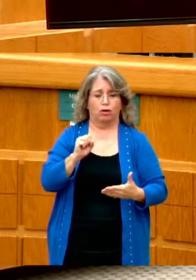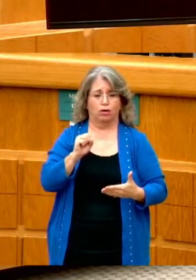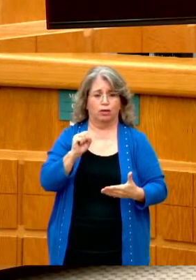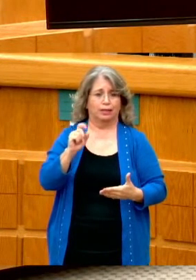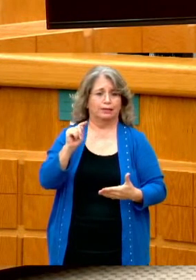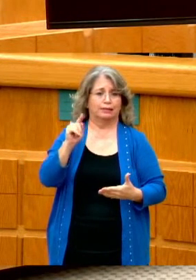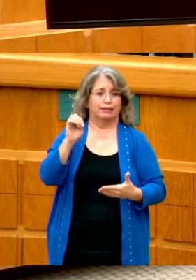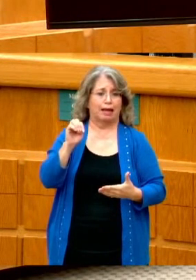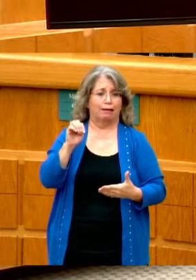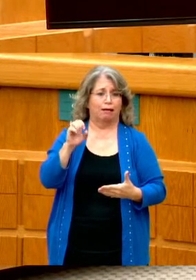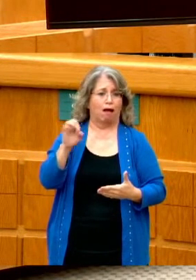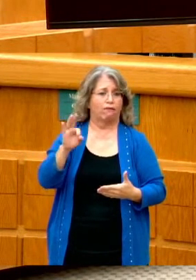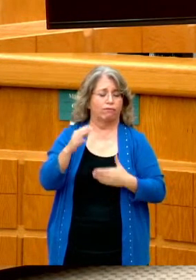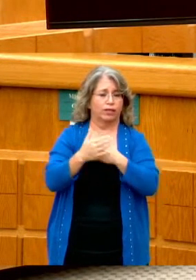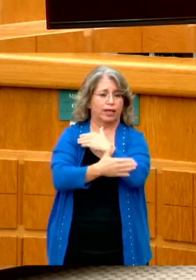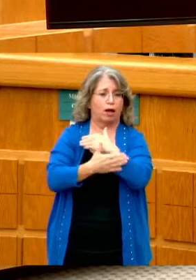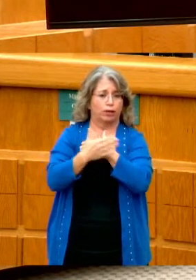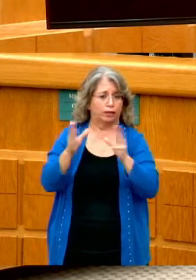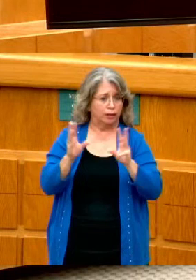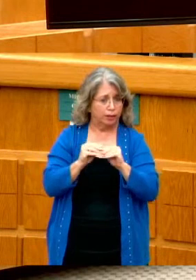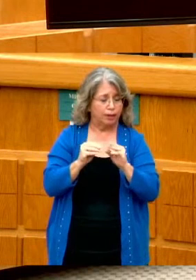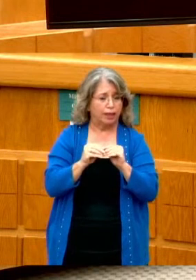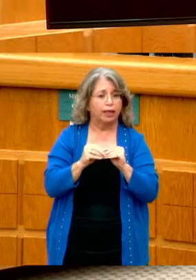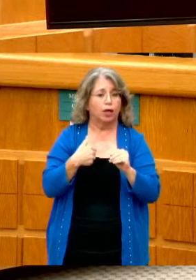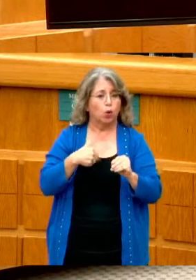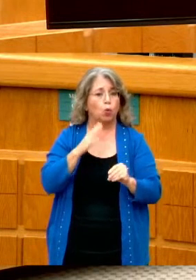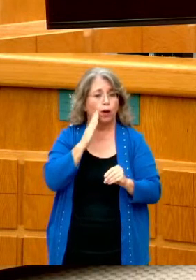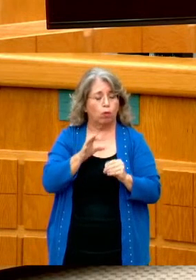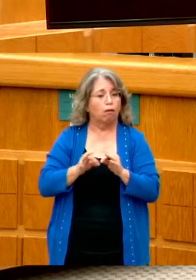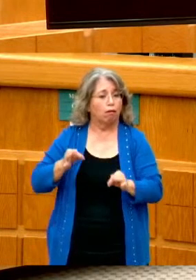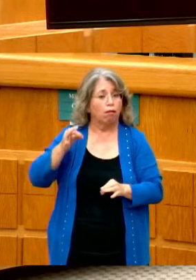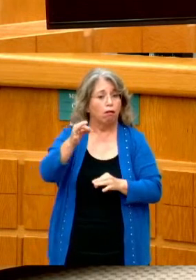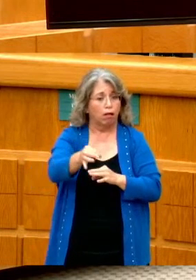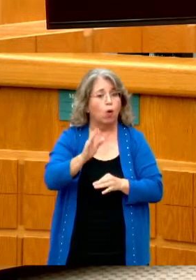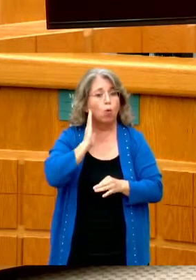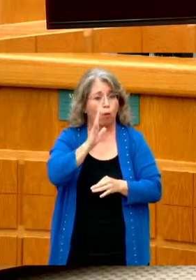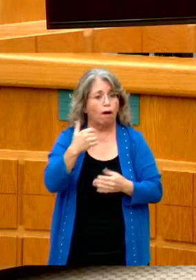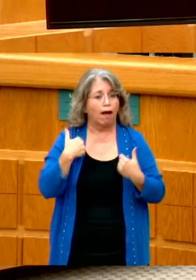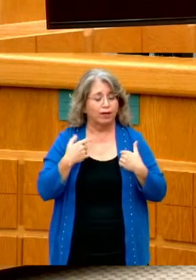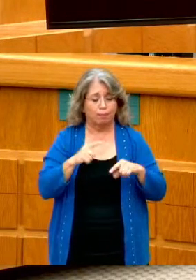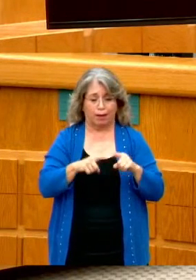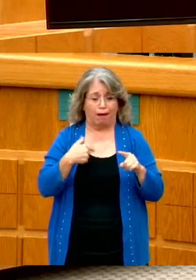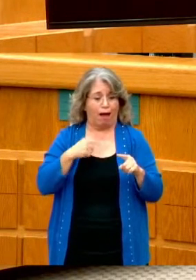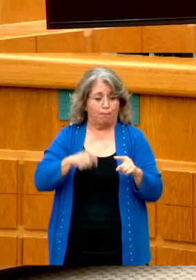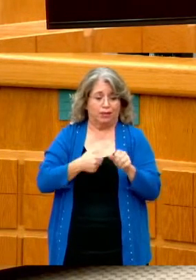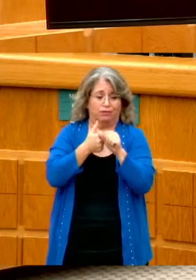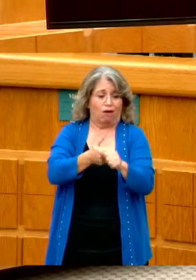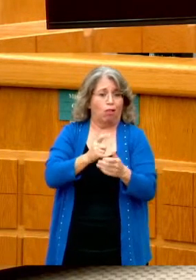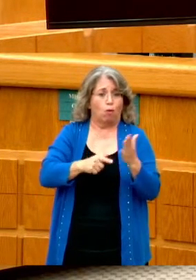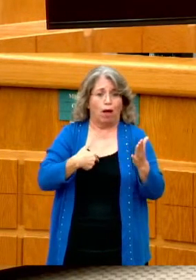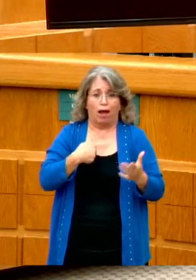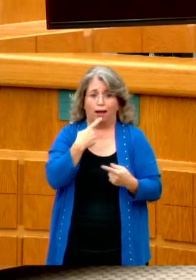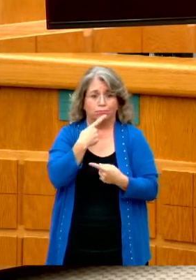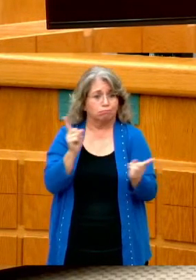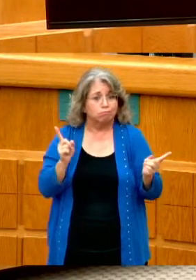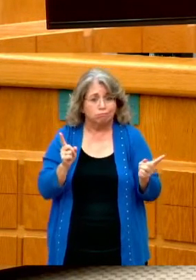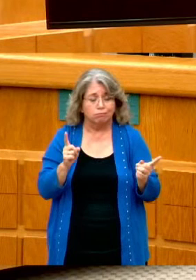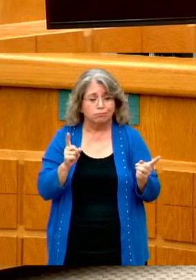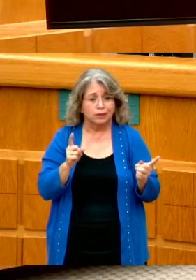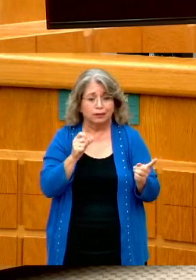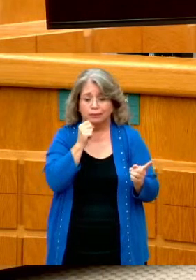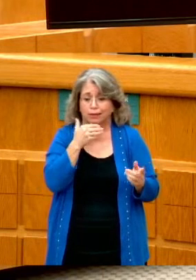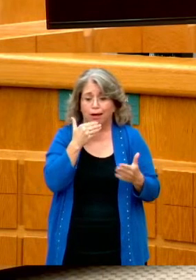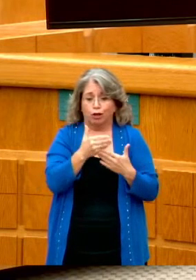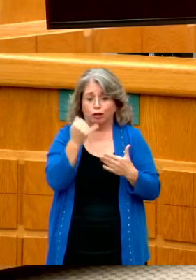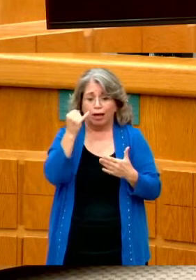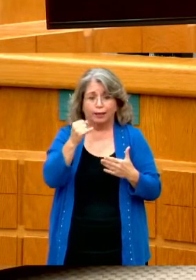bring you those dates. But I've got to be able to practice what we preach. And so it's not a good idea for us to gather in large